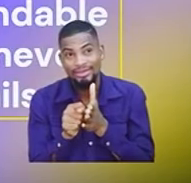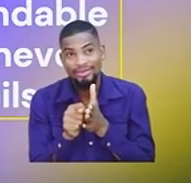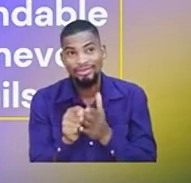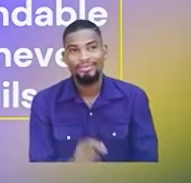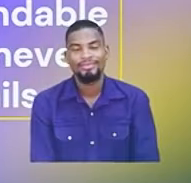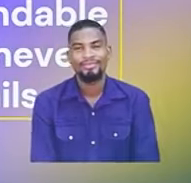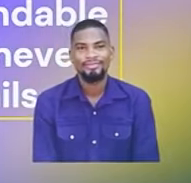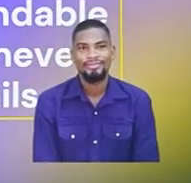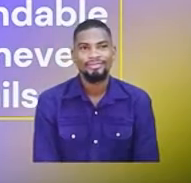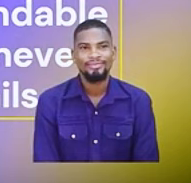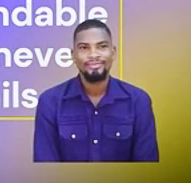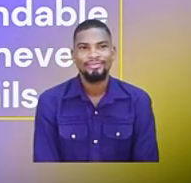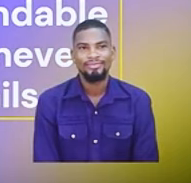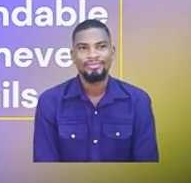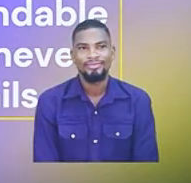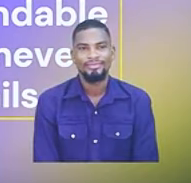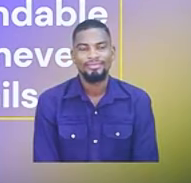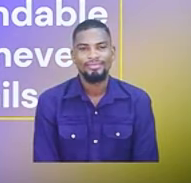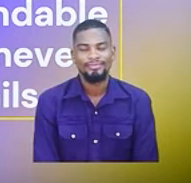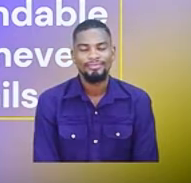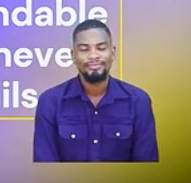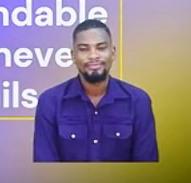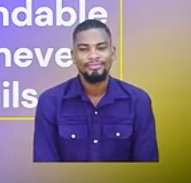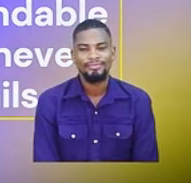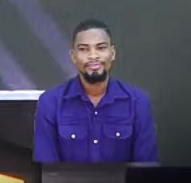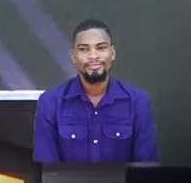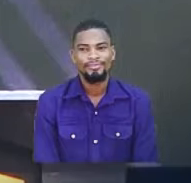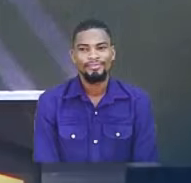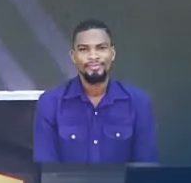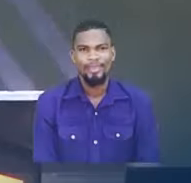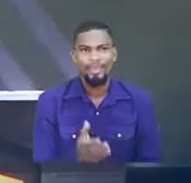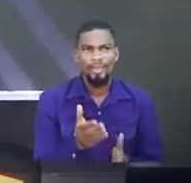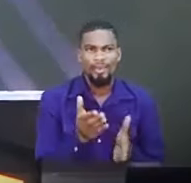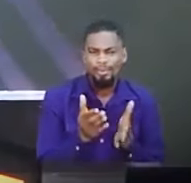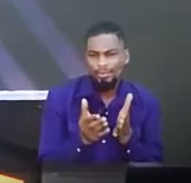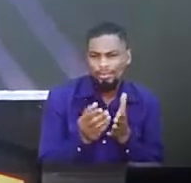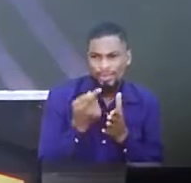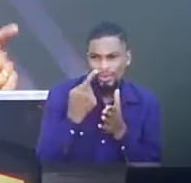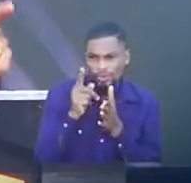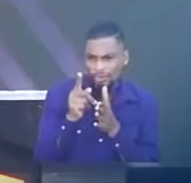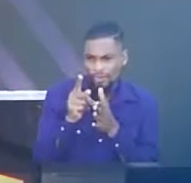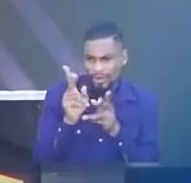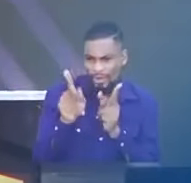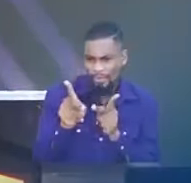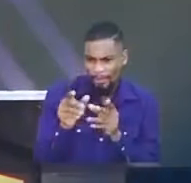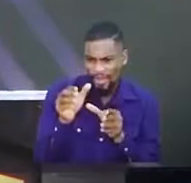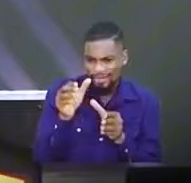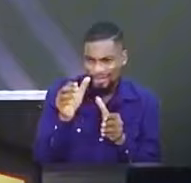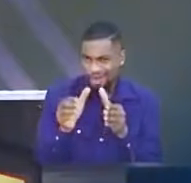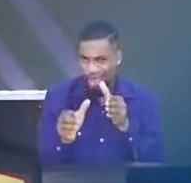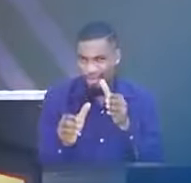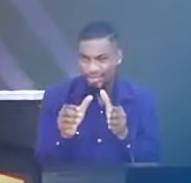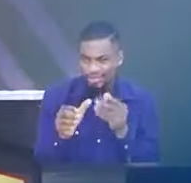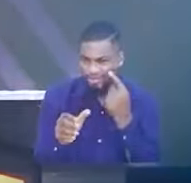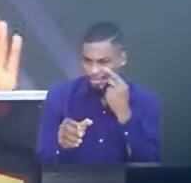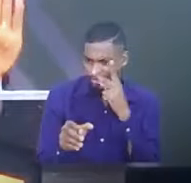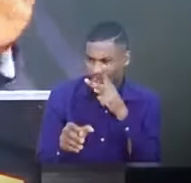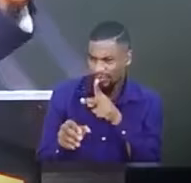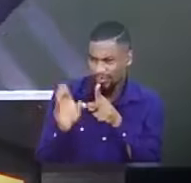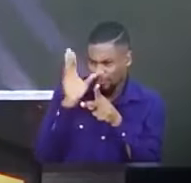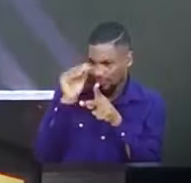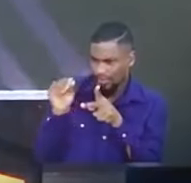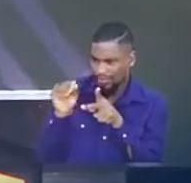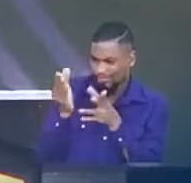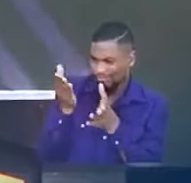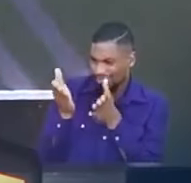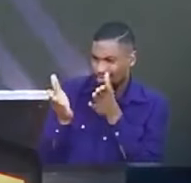that person. Especially when the person makes some one or two advances and you know that this young man or this lady is